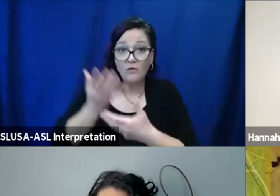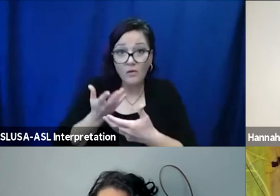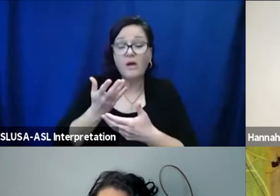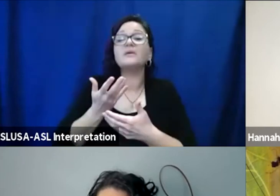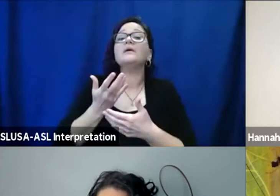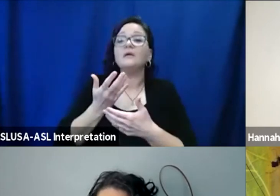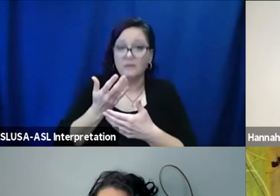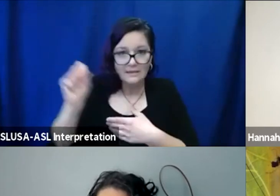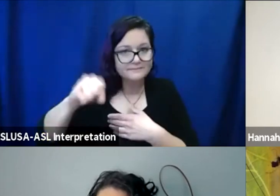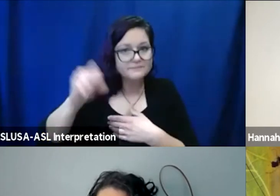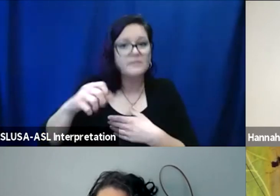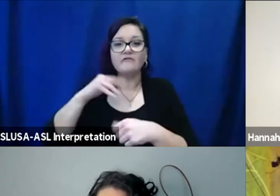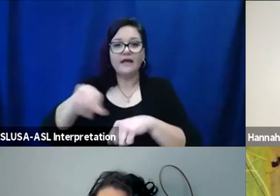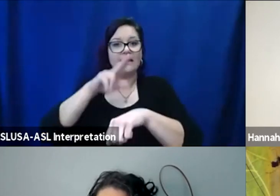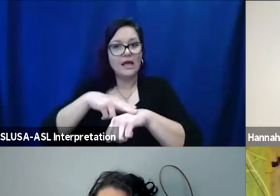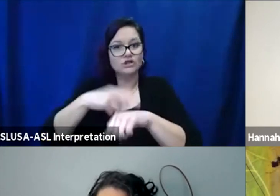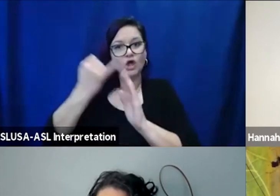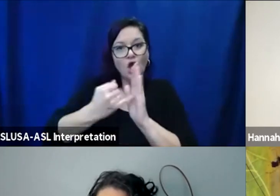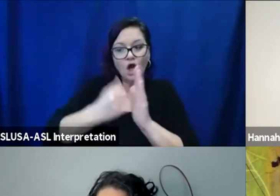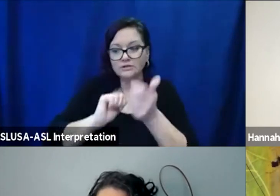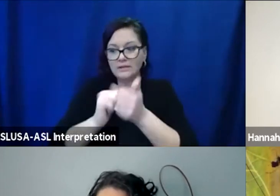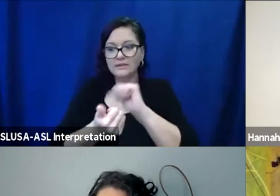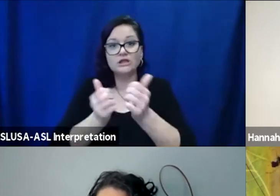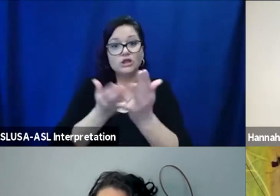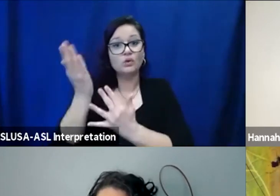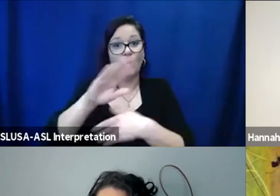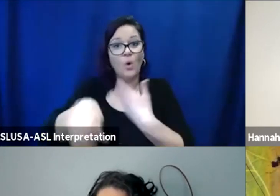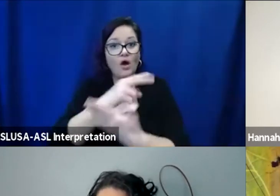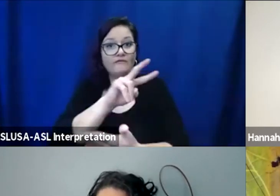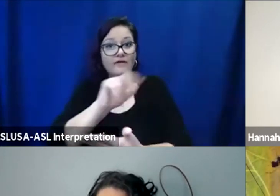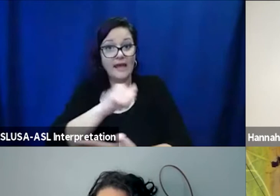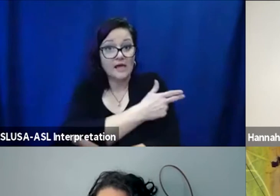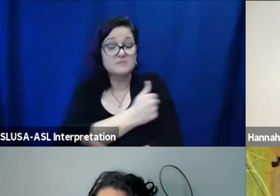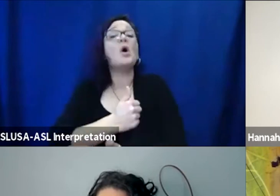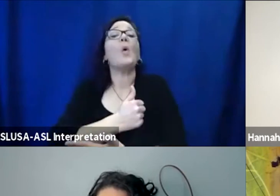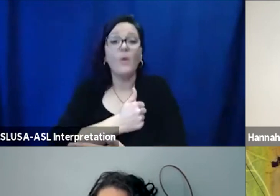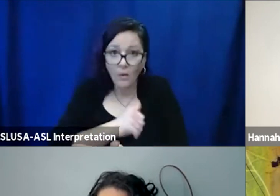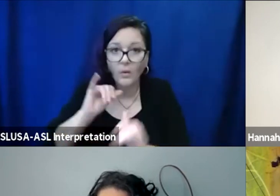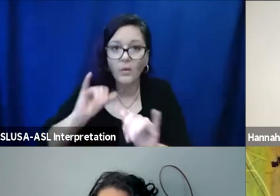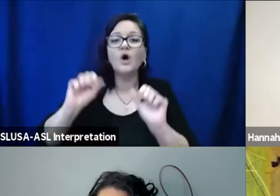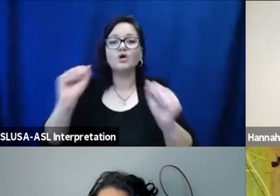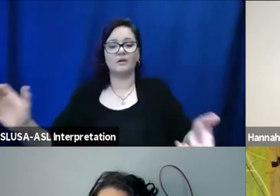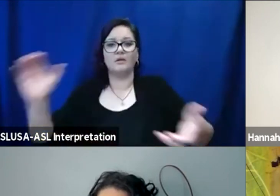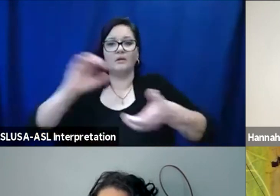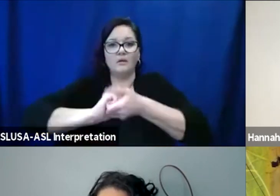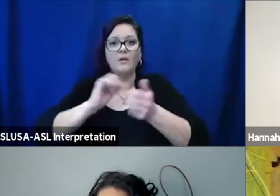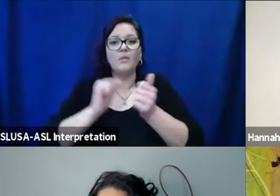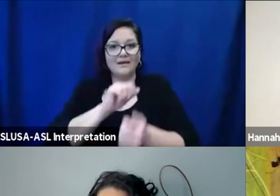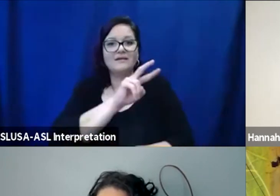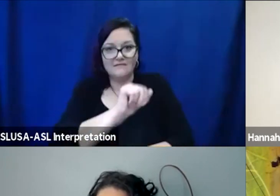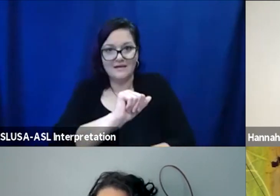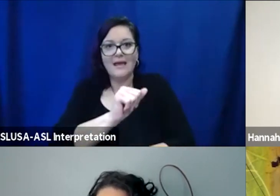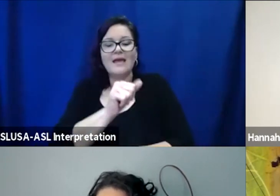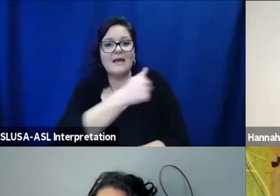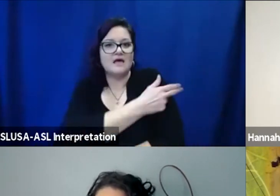there's a national arts competition through all the VA hospitals, we were able to collaborate with the James Haley VA Hospital